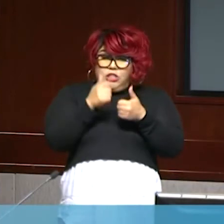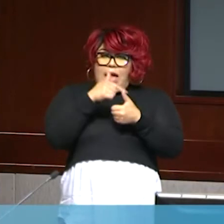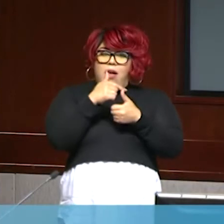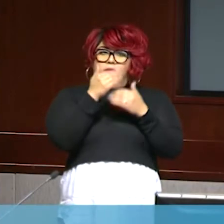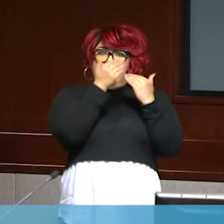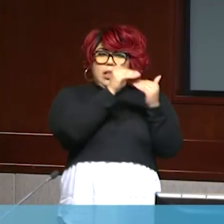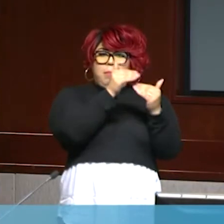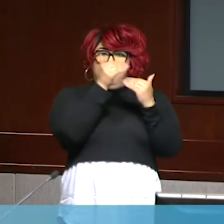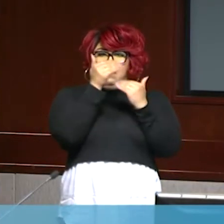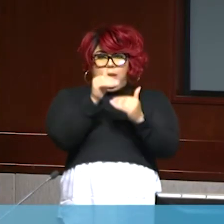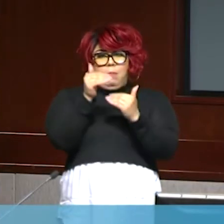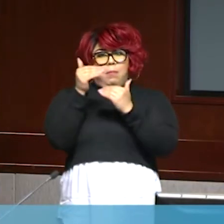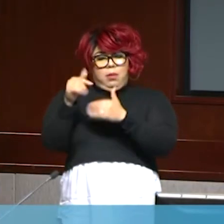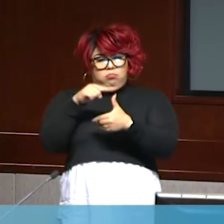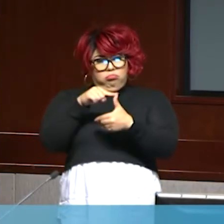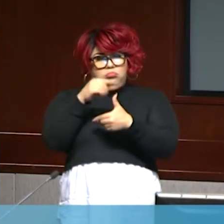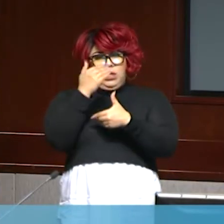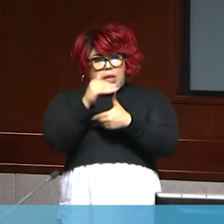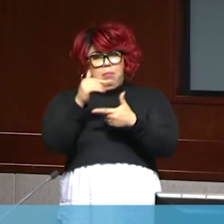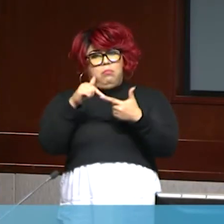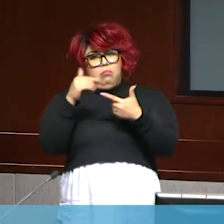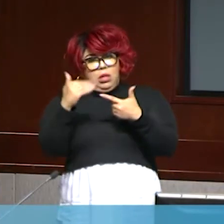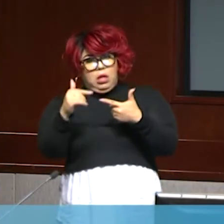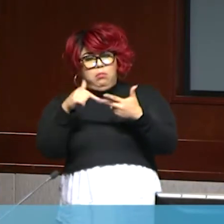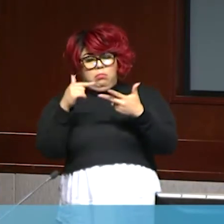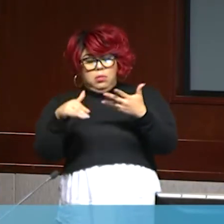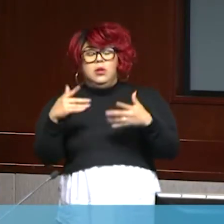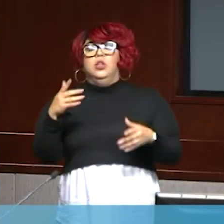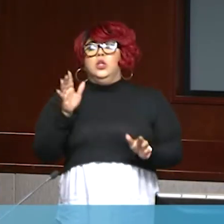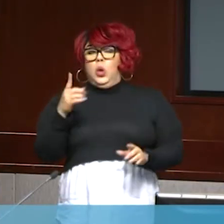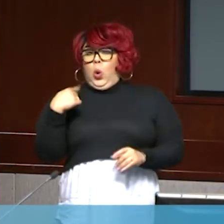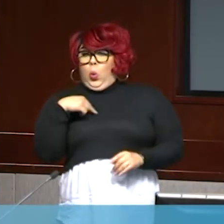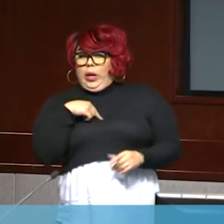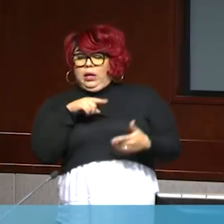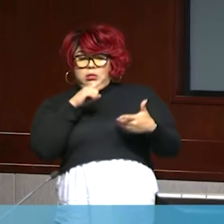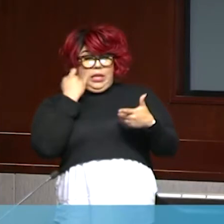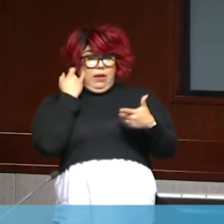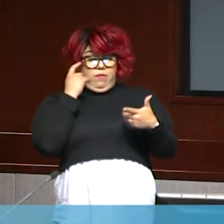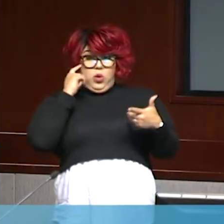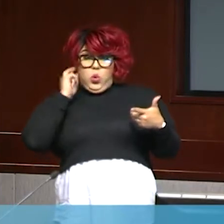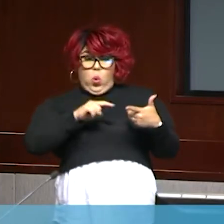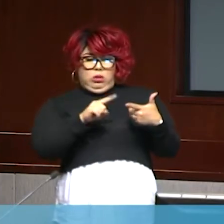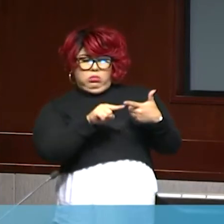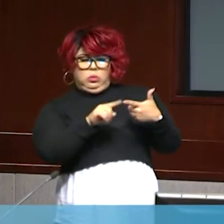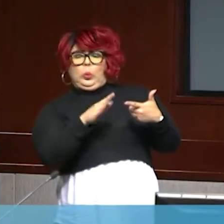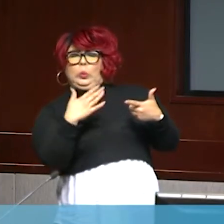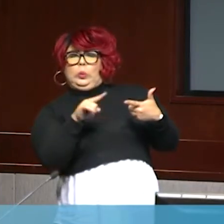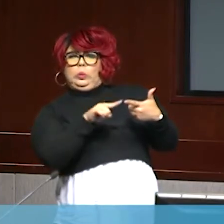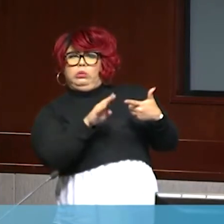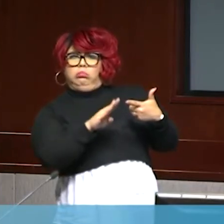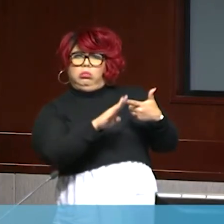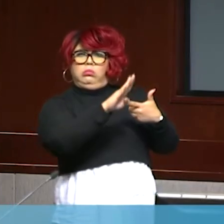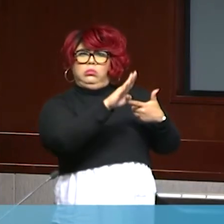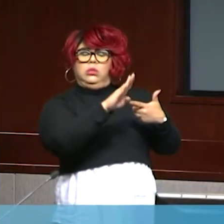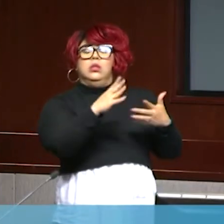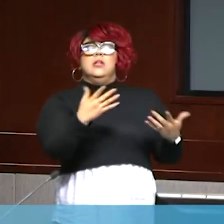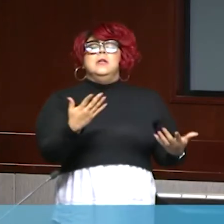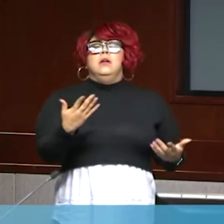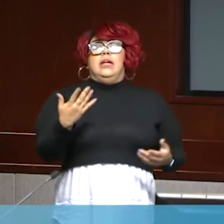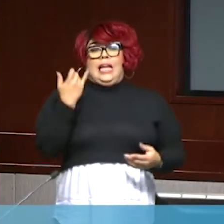by, and as we begin to see trends in any one of those areas that are upward and